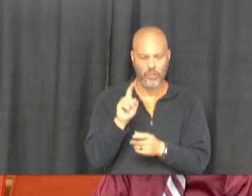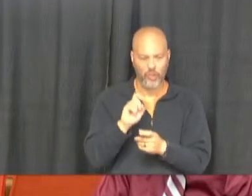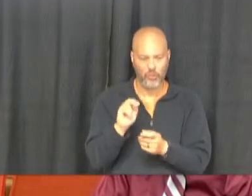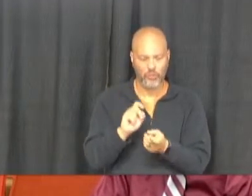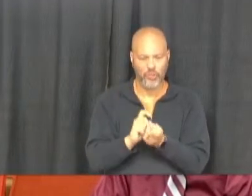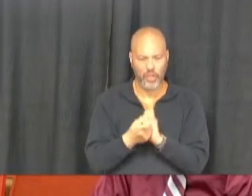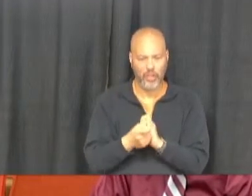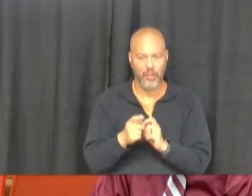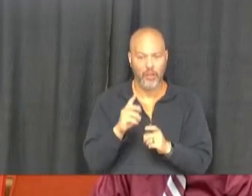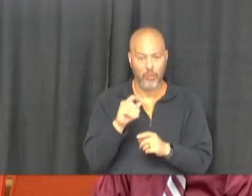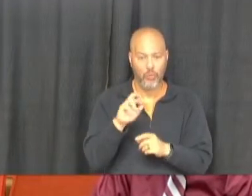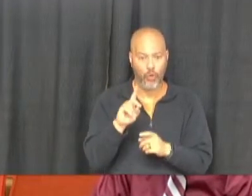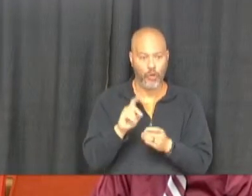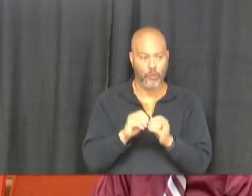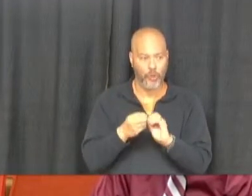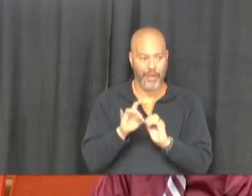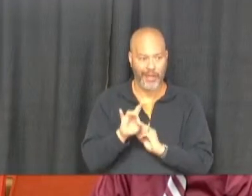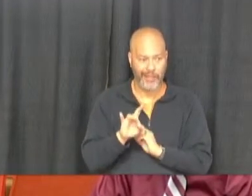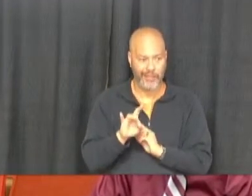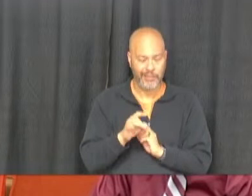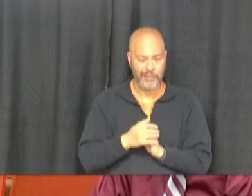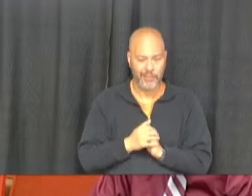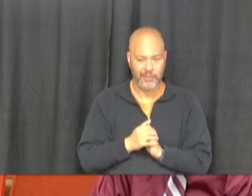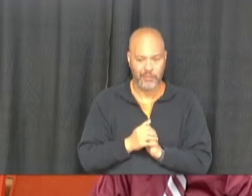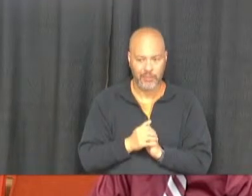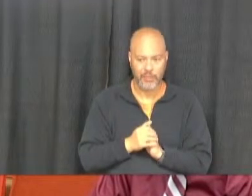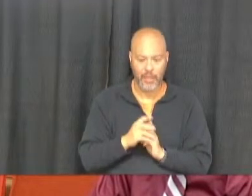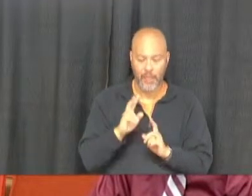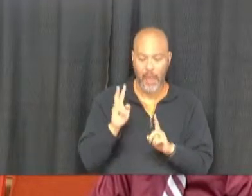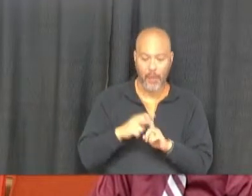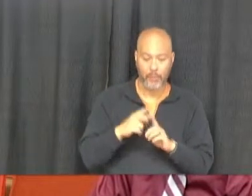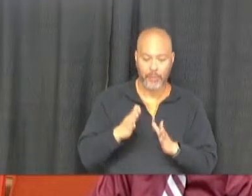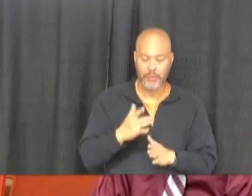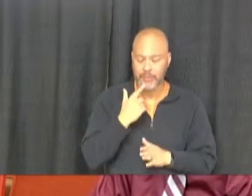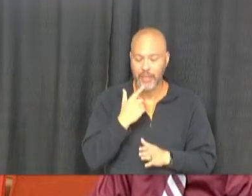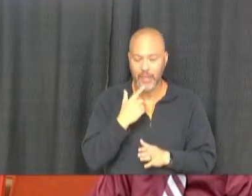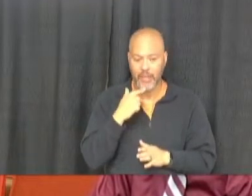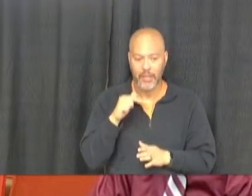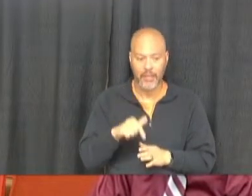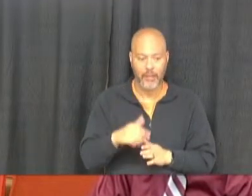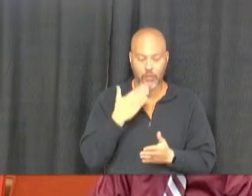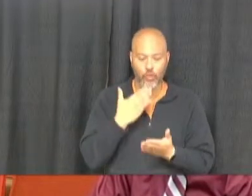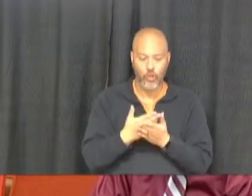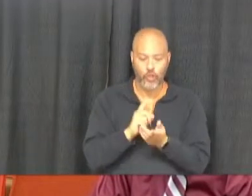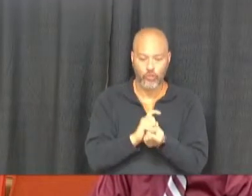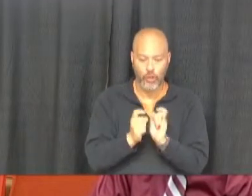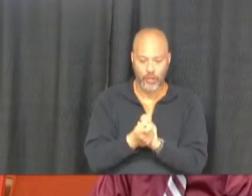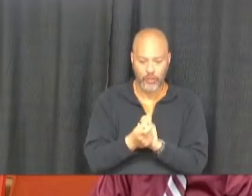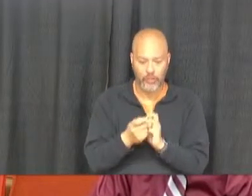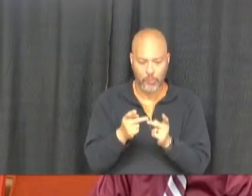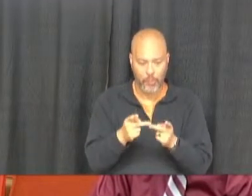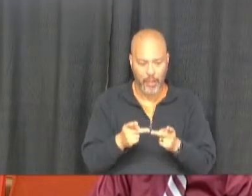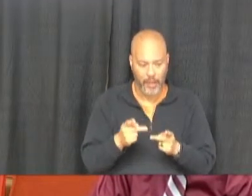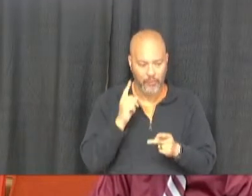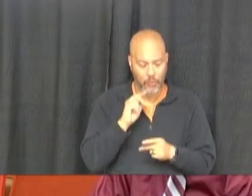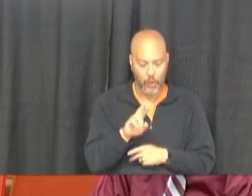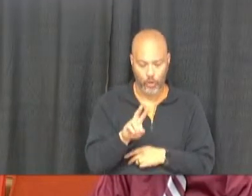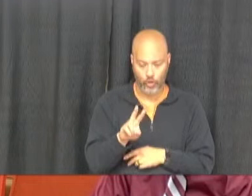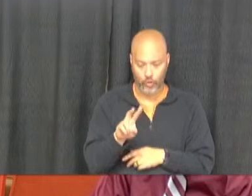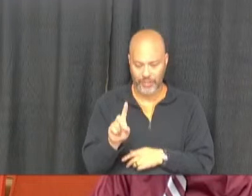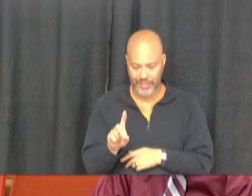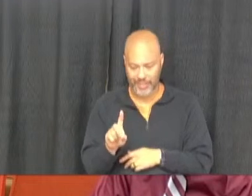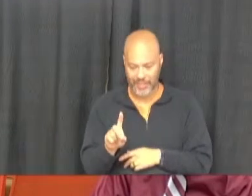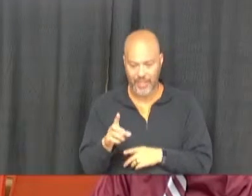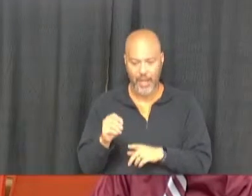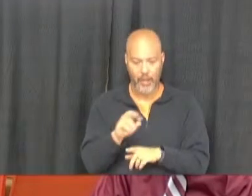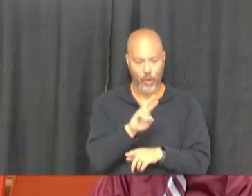This is in City Council Ward number 8. The applicant statement, this would be a good transition zone between the R2D property to the